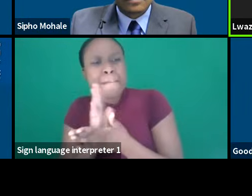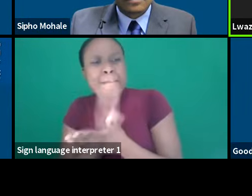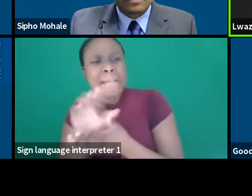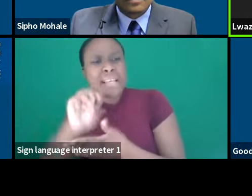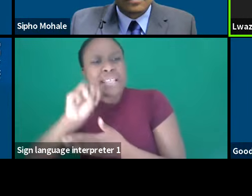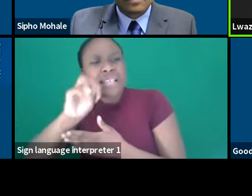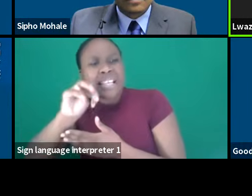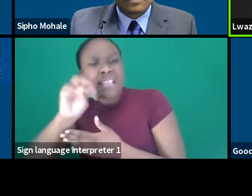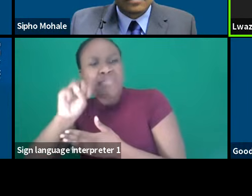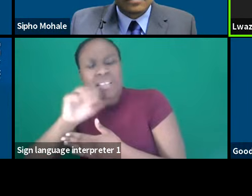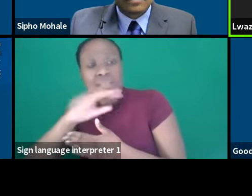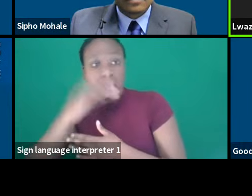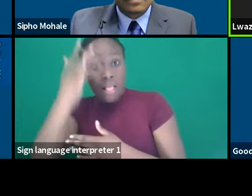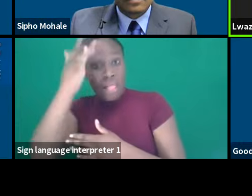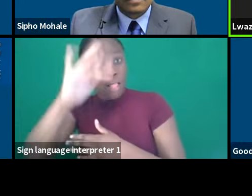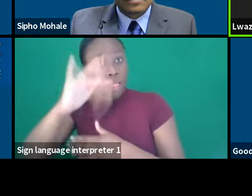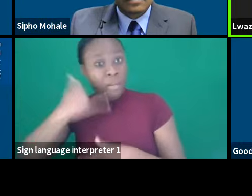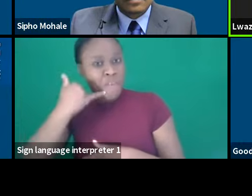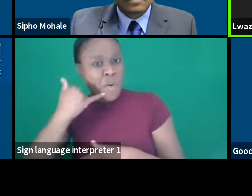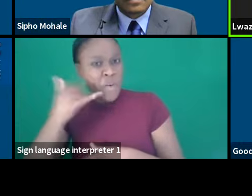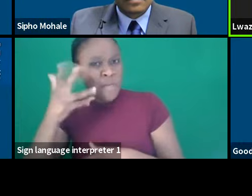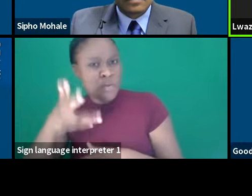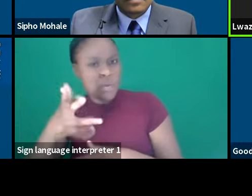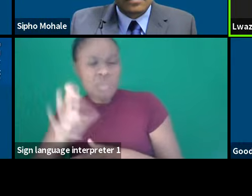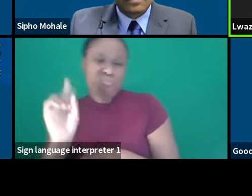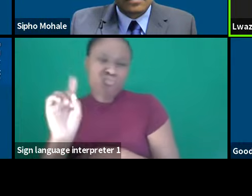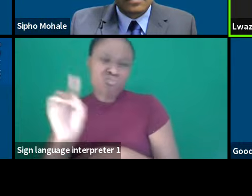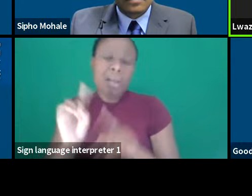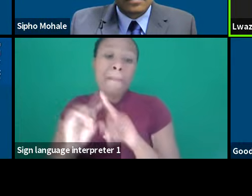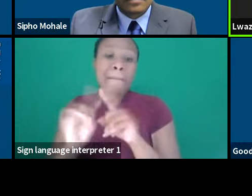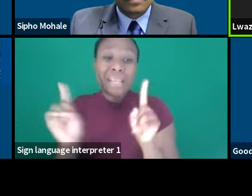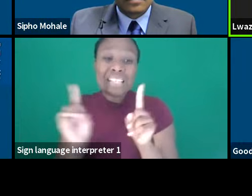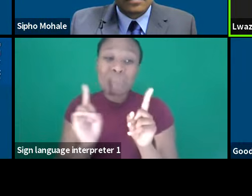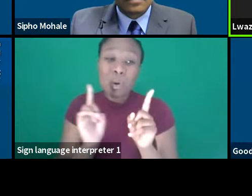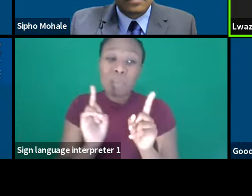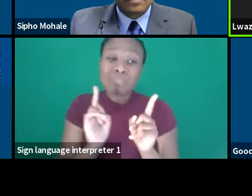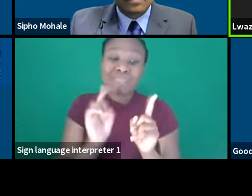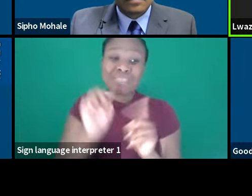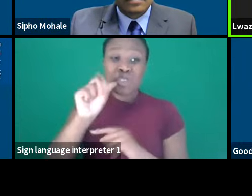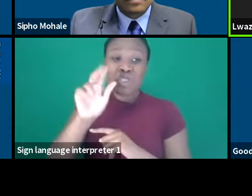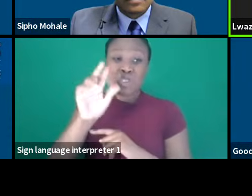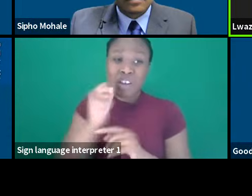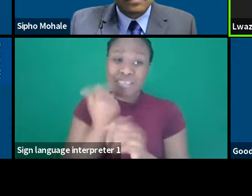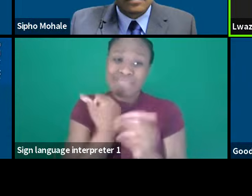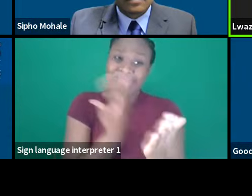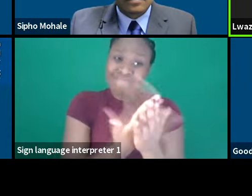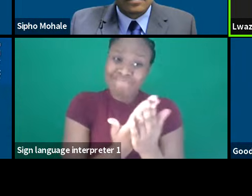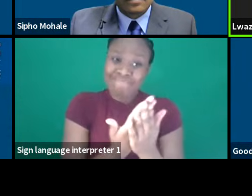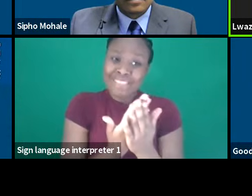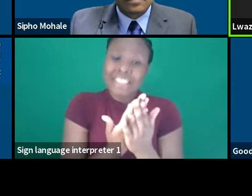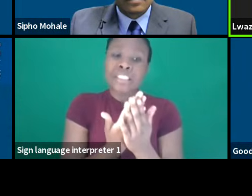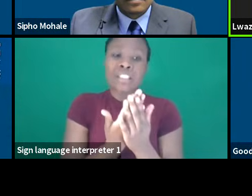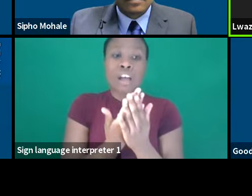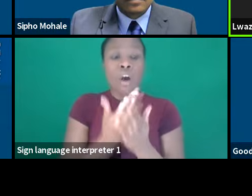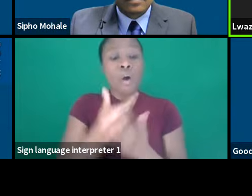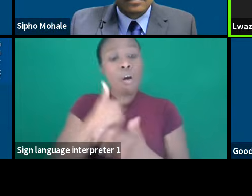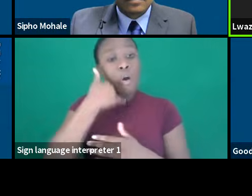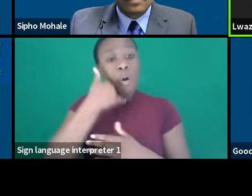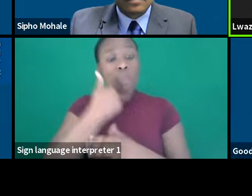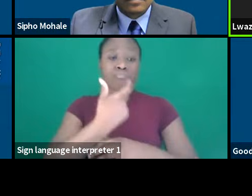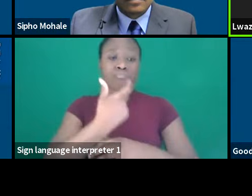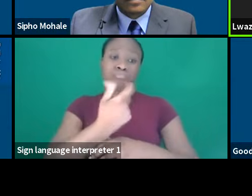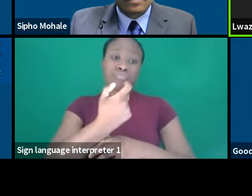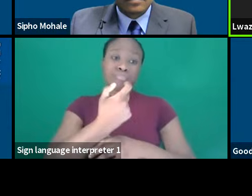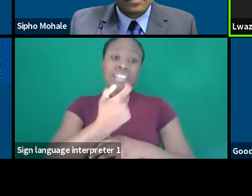need a smartphone, but if you want to submit your return at the comfort of your own home, we suggest that you use a